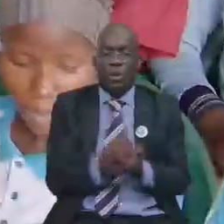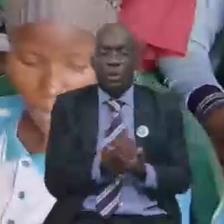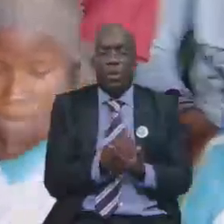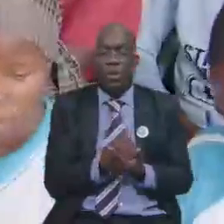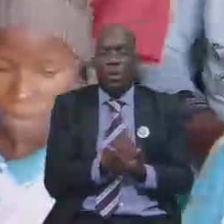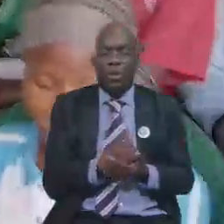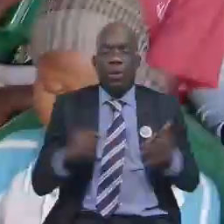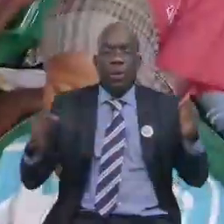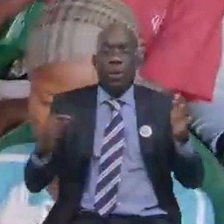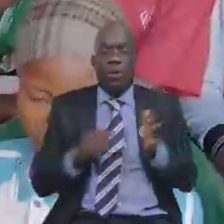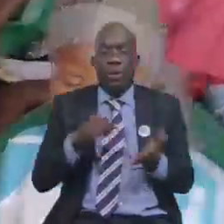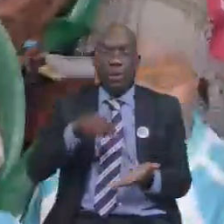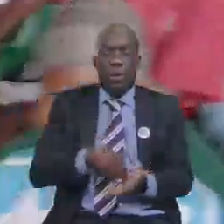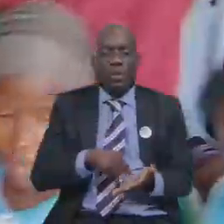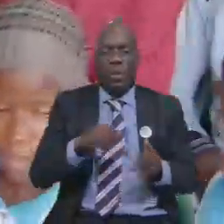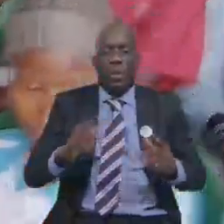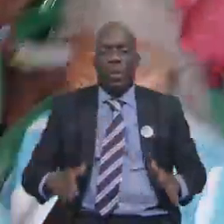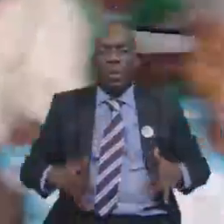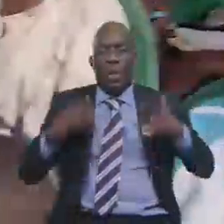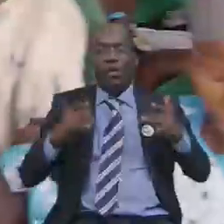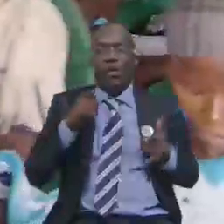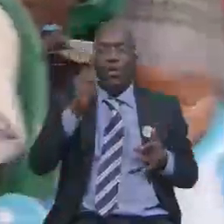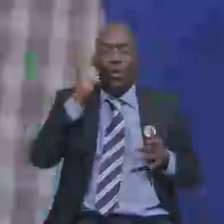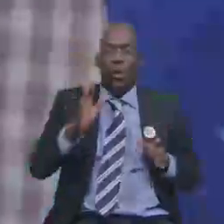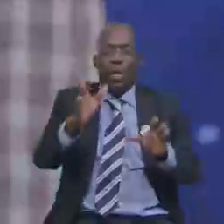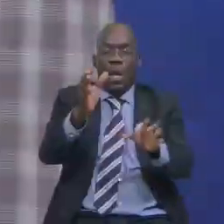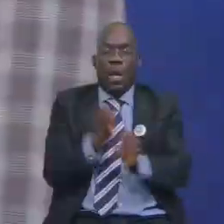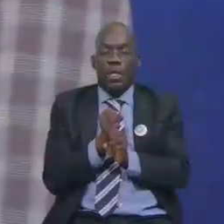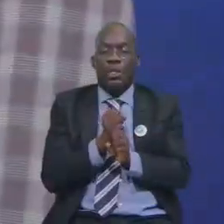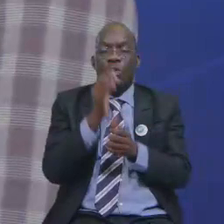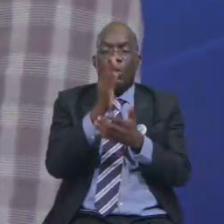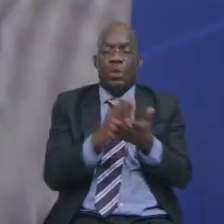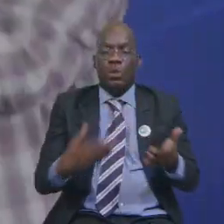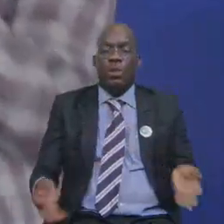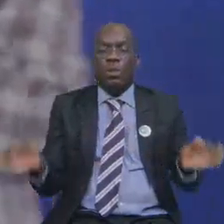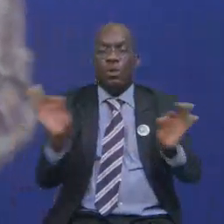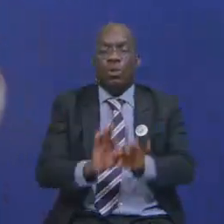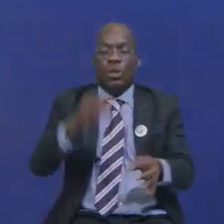This life, you will achieve something significant.